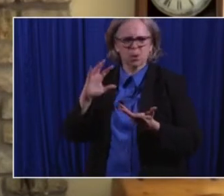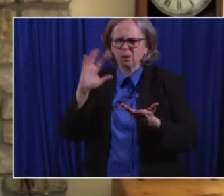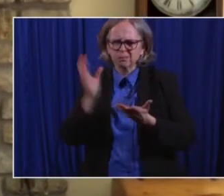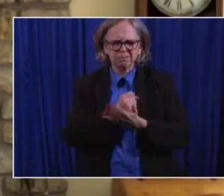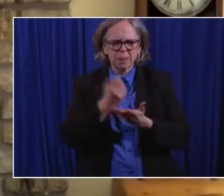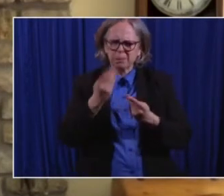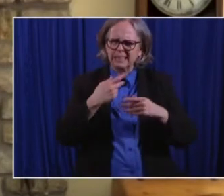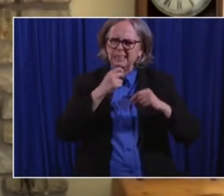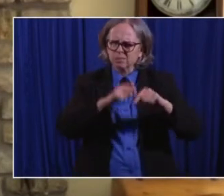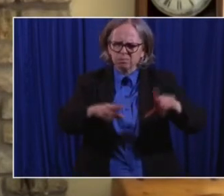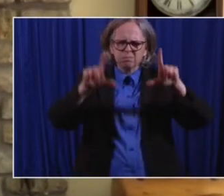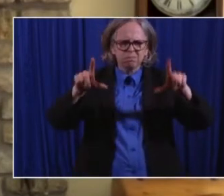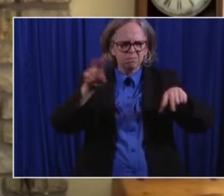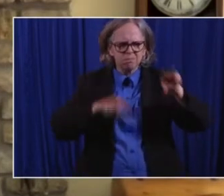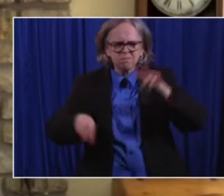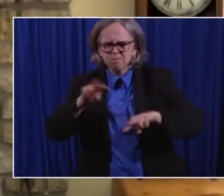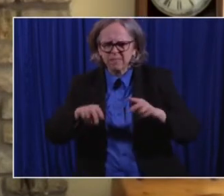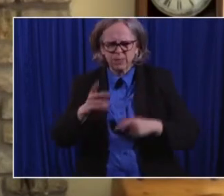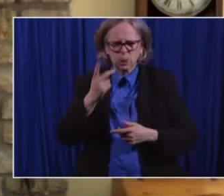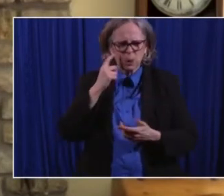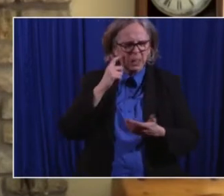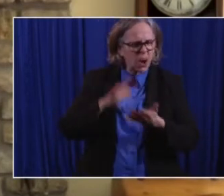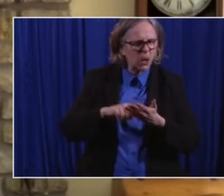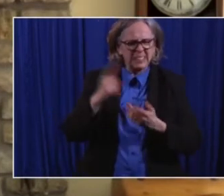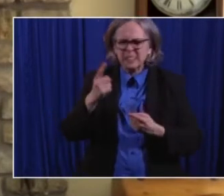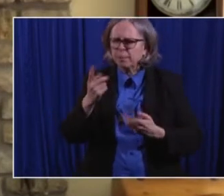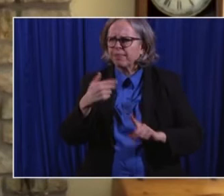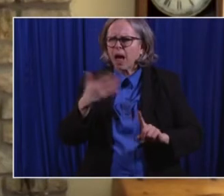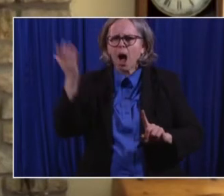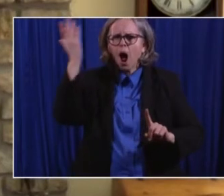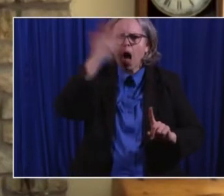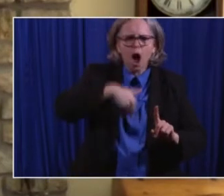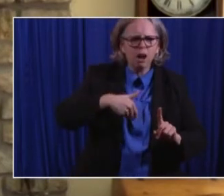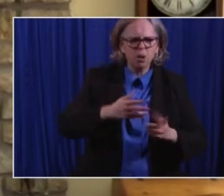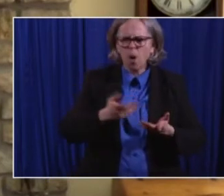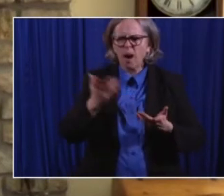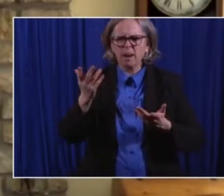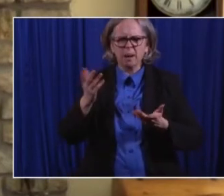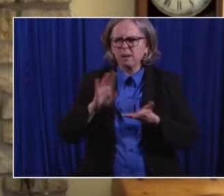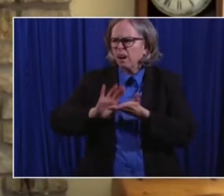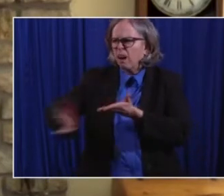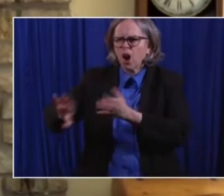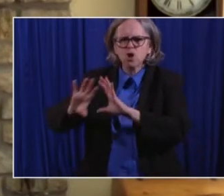this essential information by sharing the materials you feel are most relevant in your